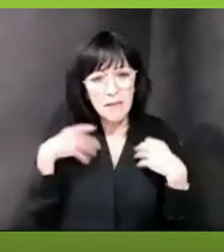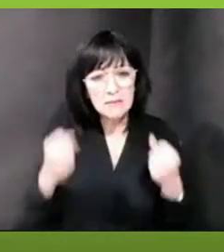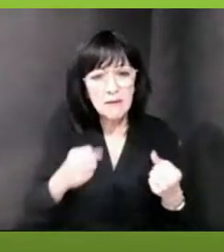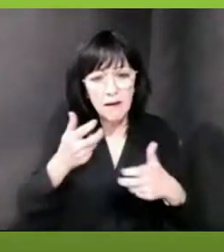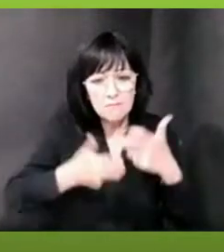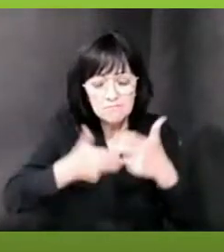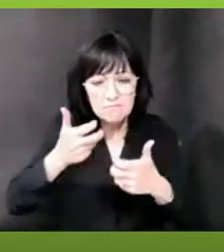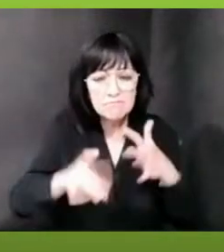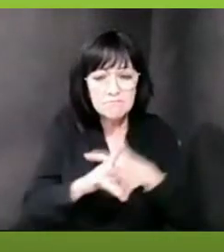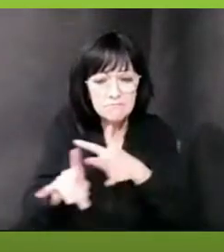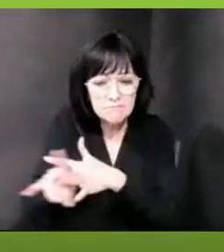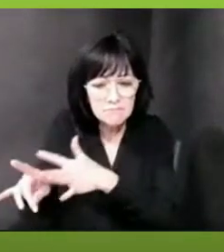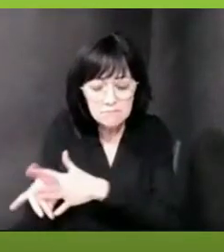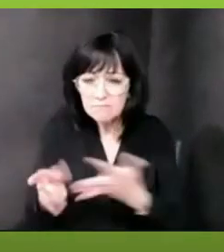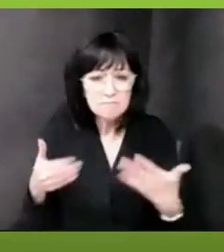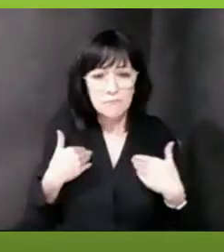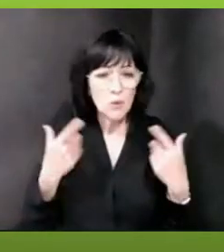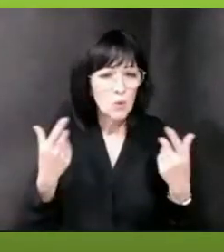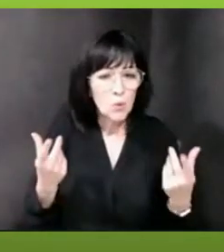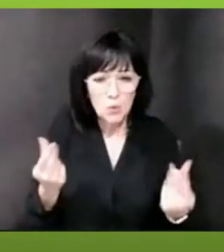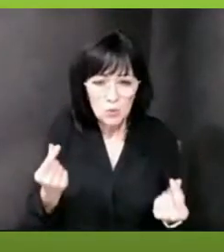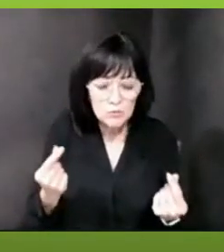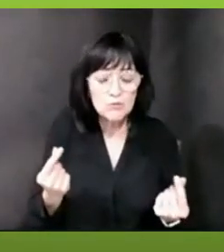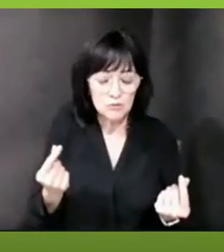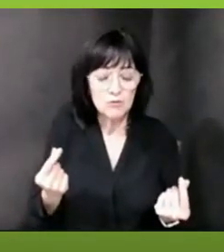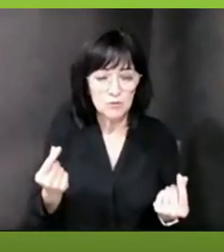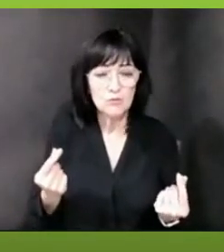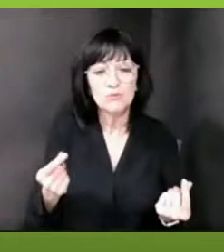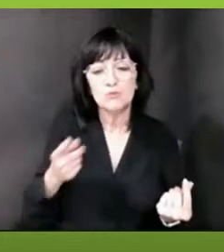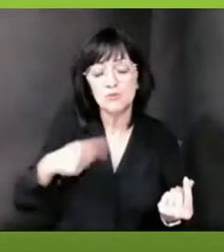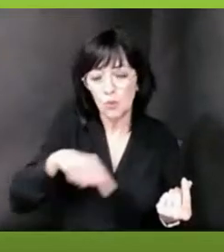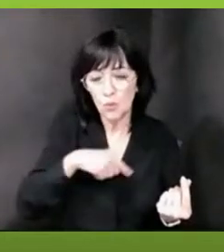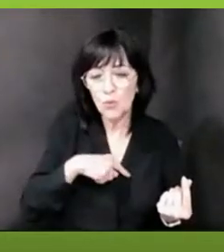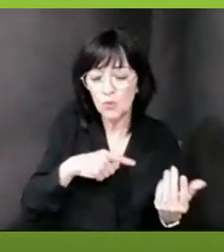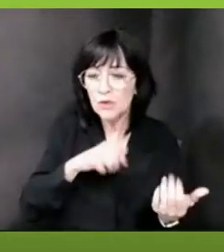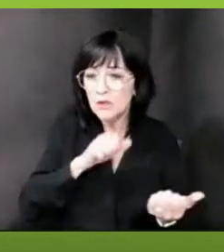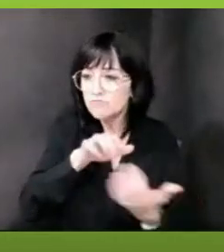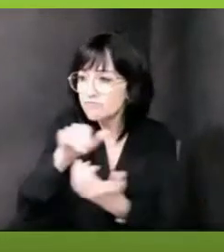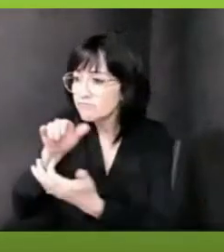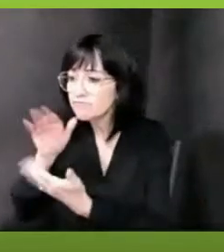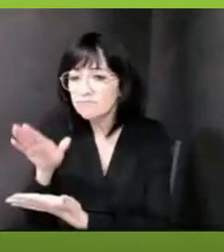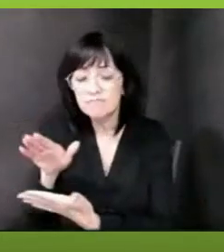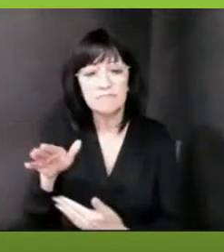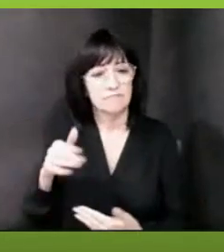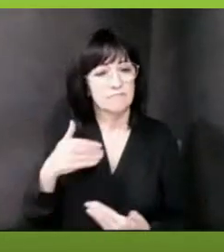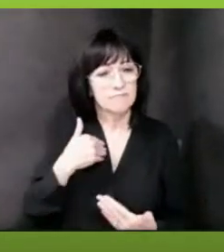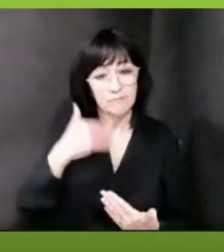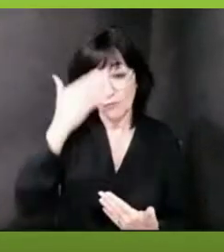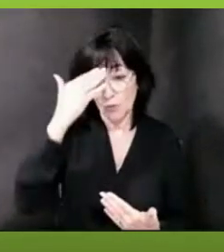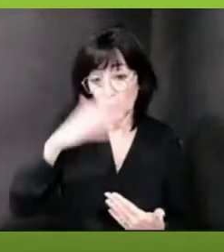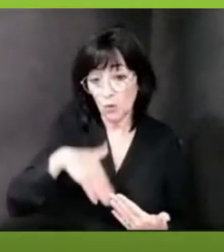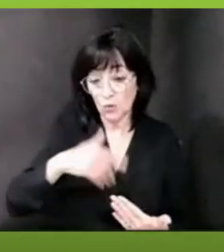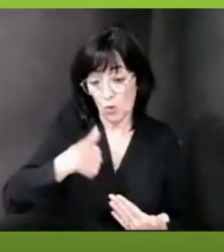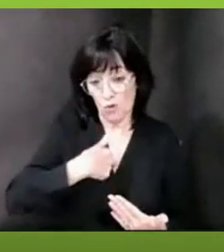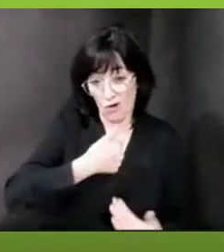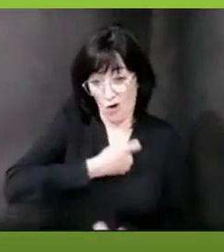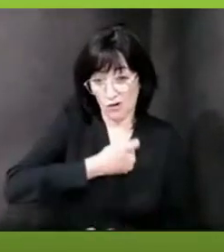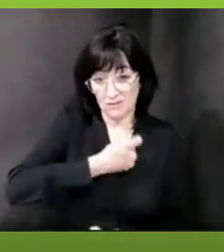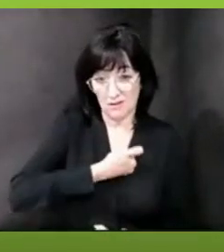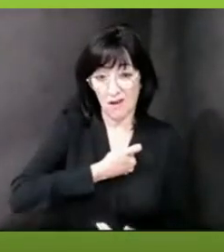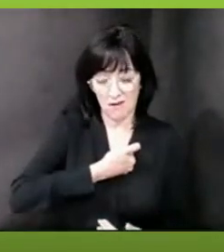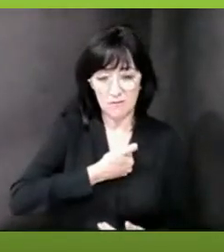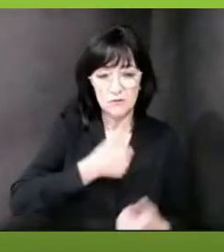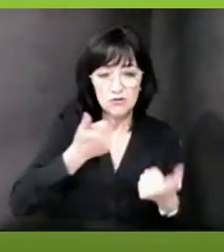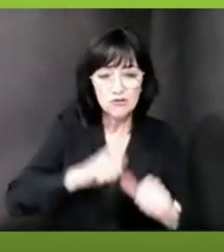Champions have at least one child with a mental health diagnosis. We have navigated the multiple systems on our own. We know the